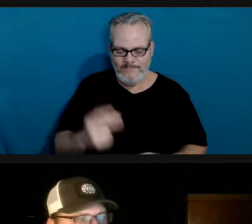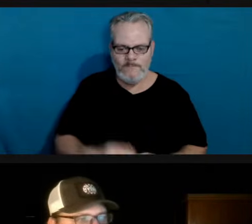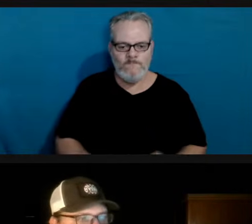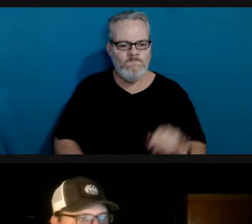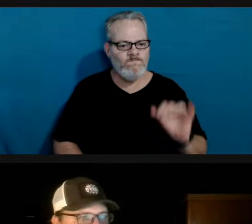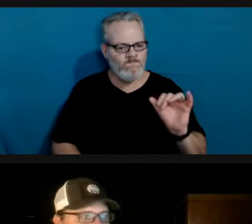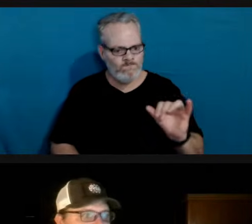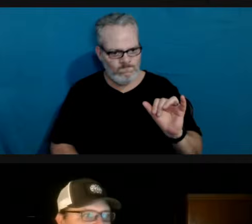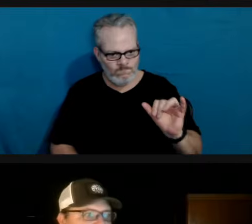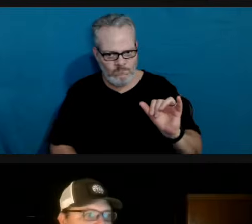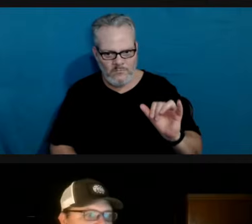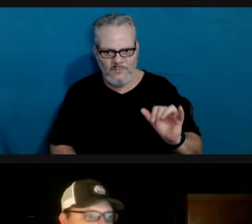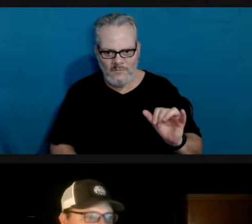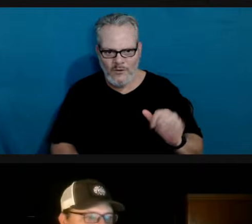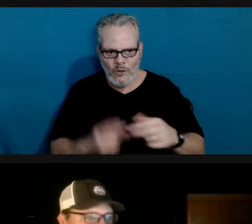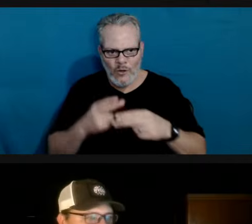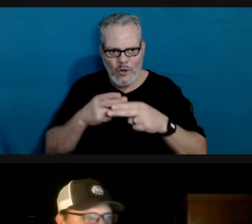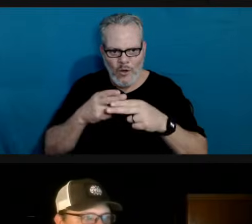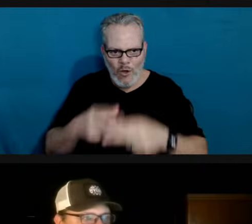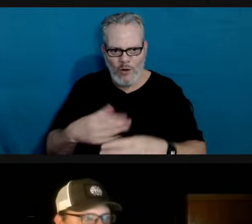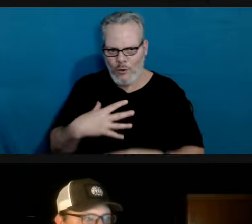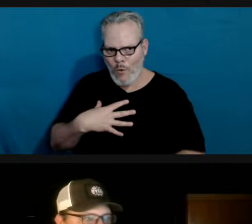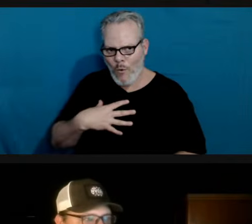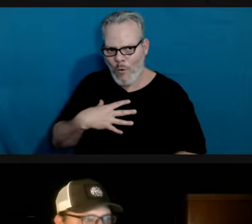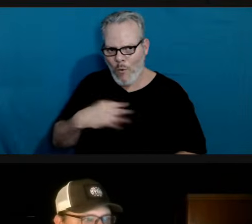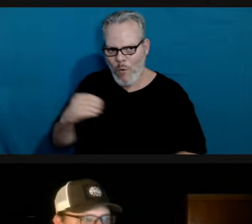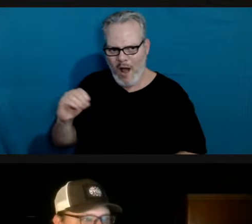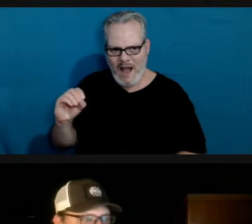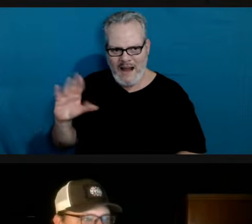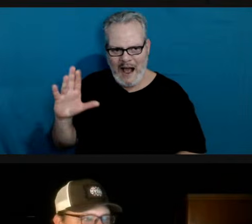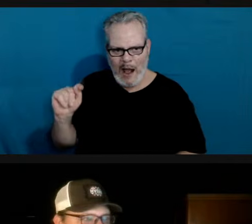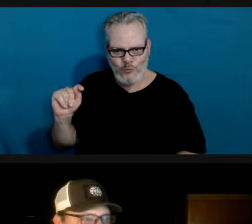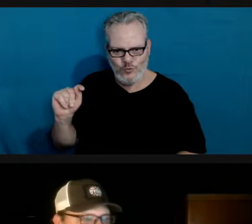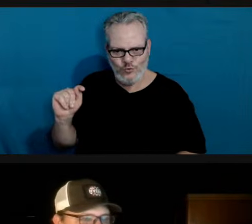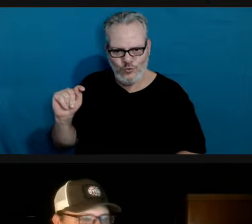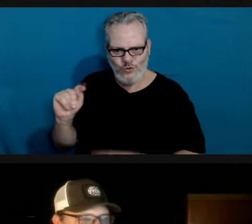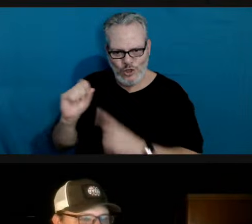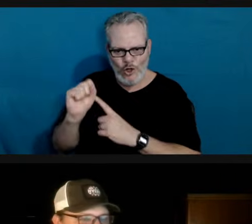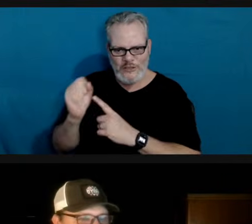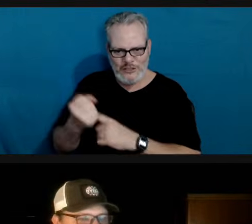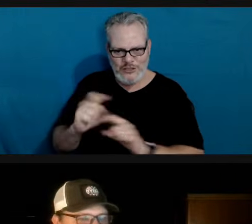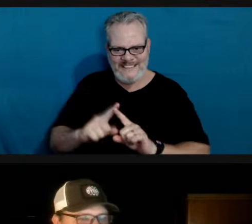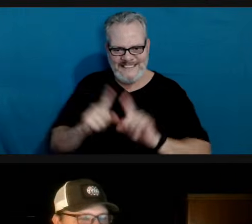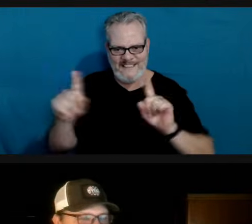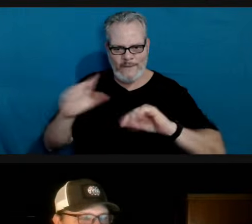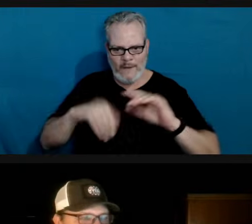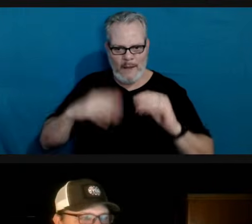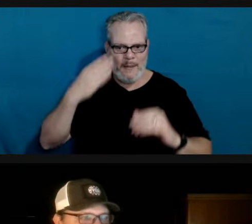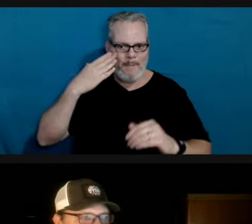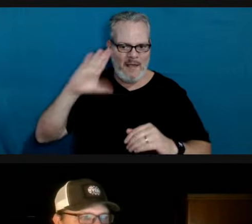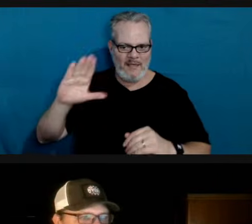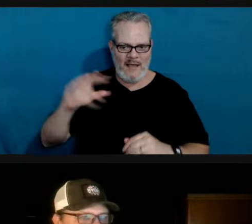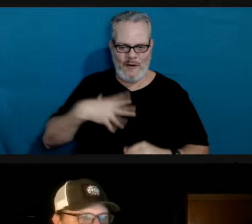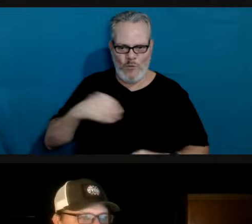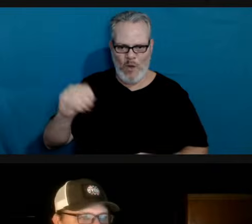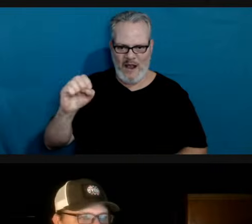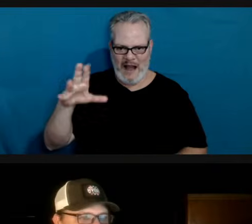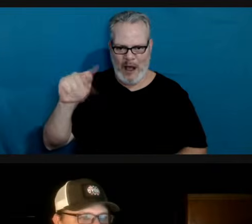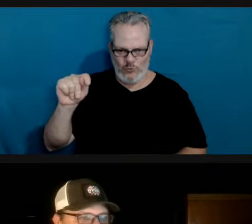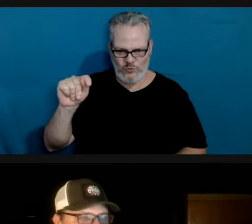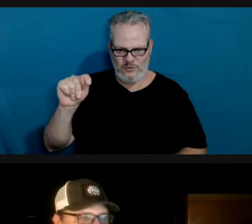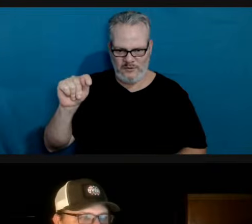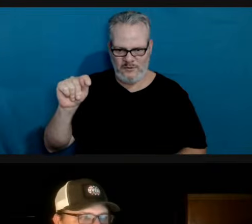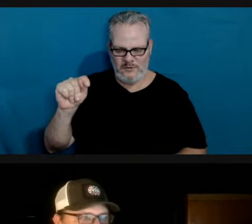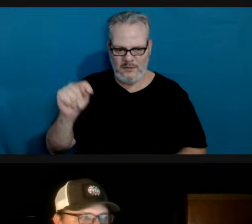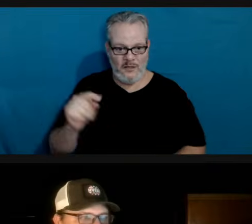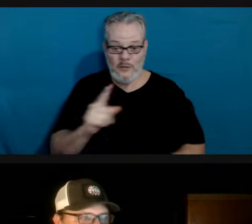Call those whiteout conditions, a little different than the mainland whiteouts. Right. Exactly. It's been incredible. I don't remember